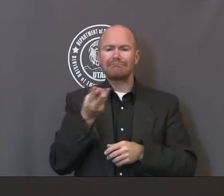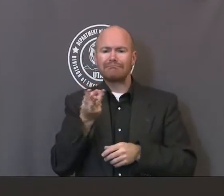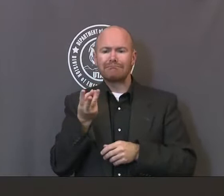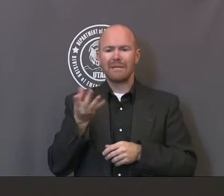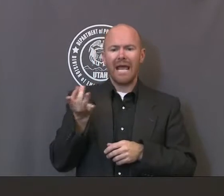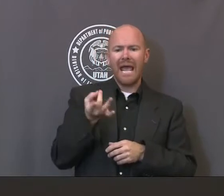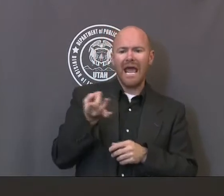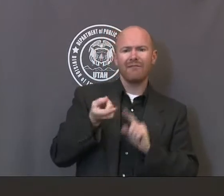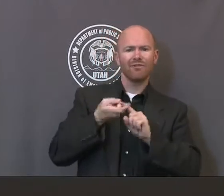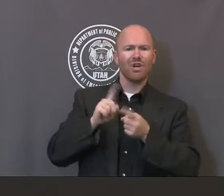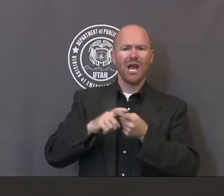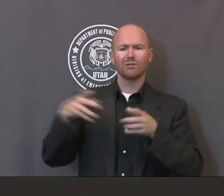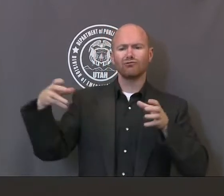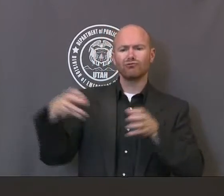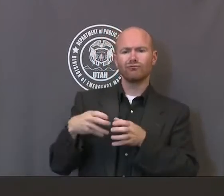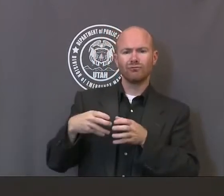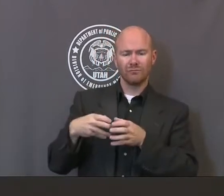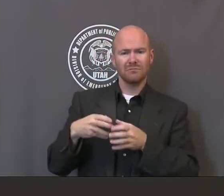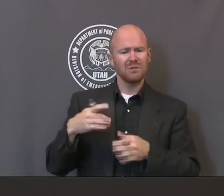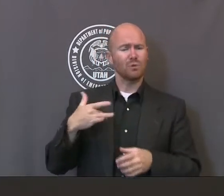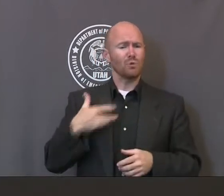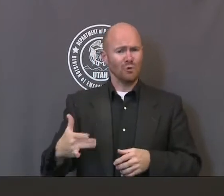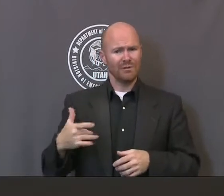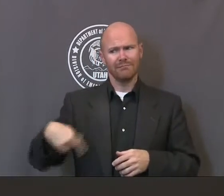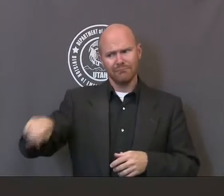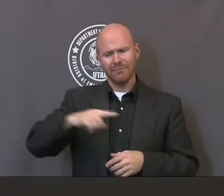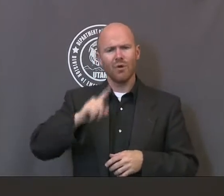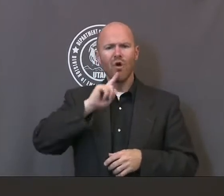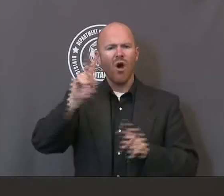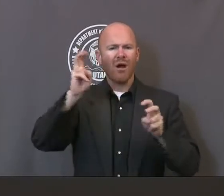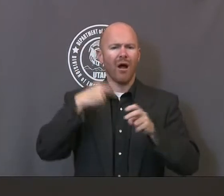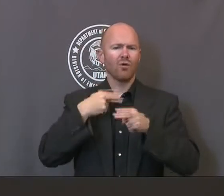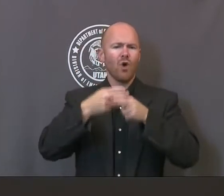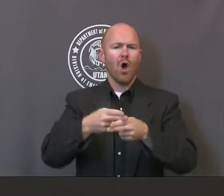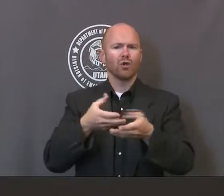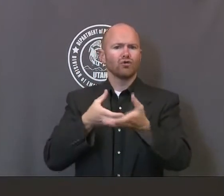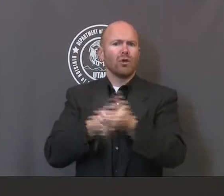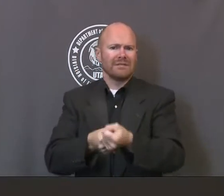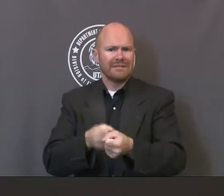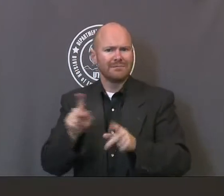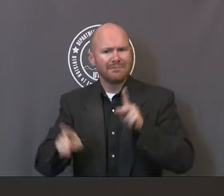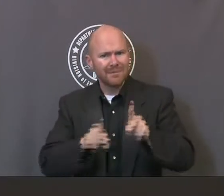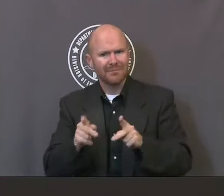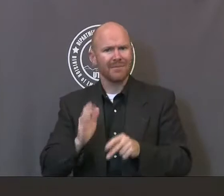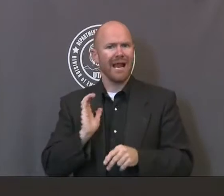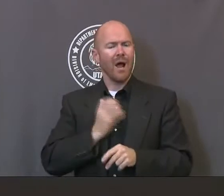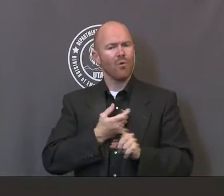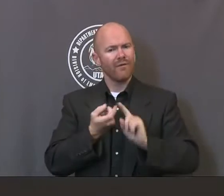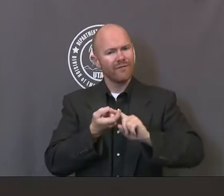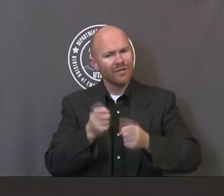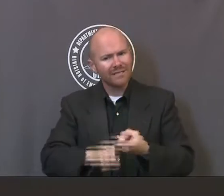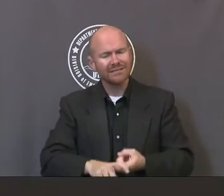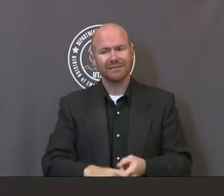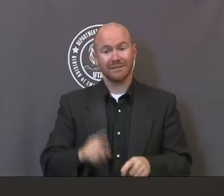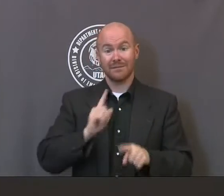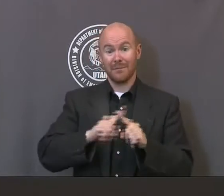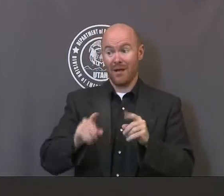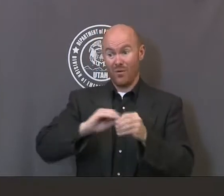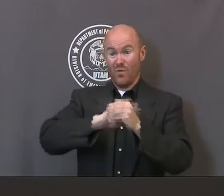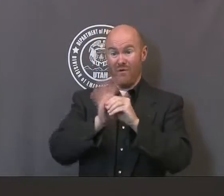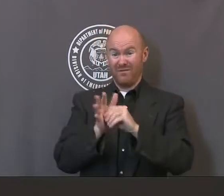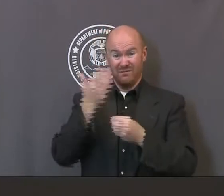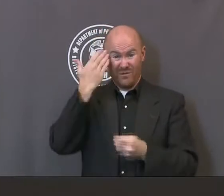true that in casual social gatherings we're usually among trusted loved ones and friends, the virus knows no